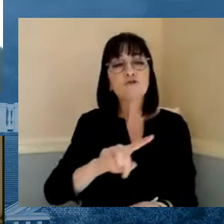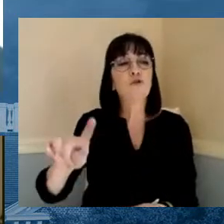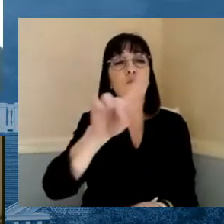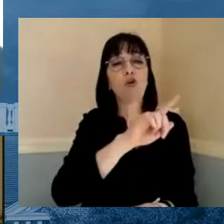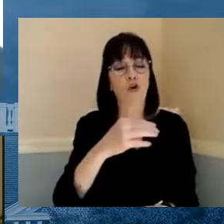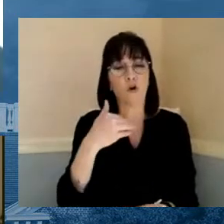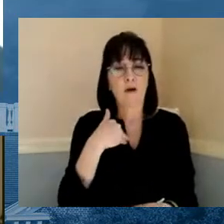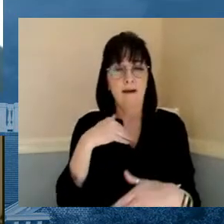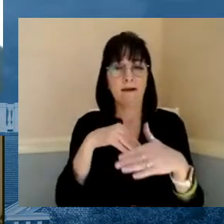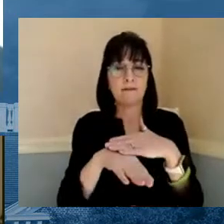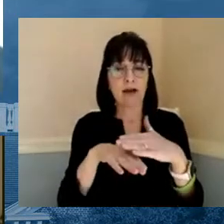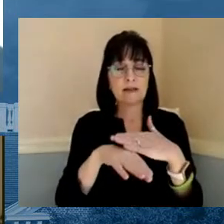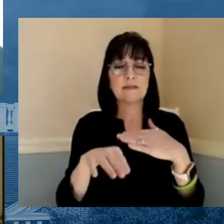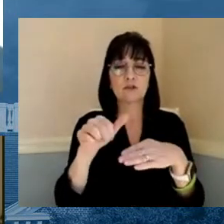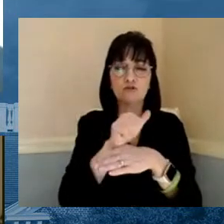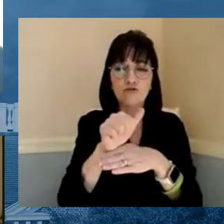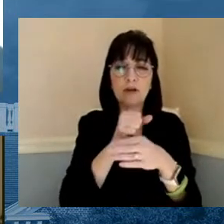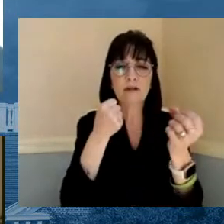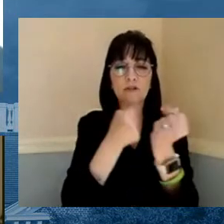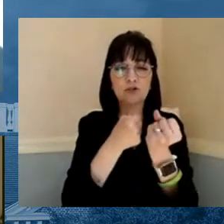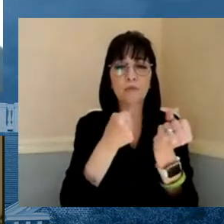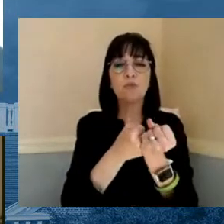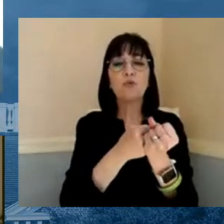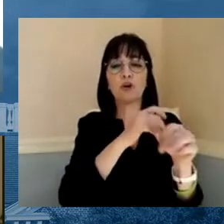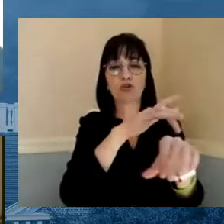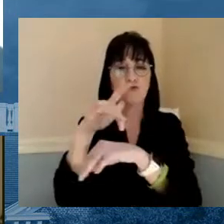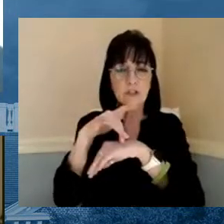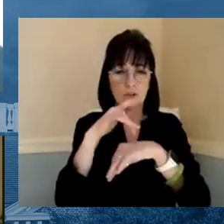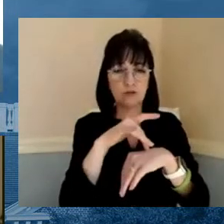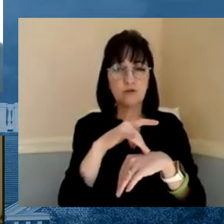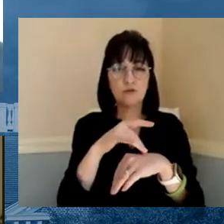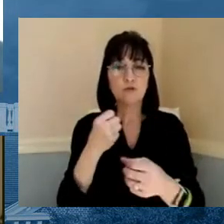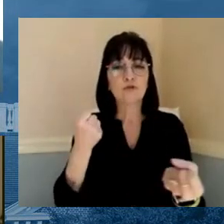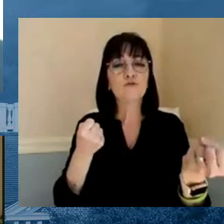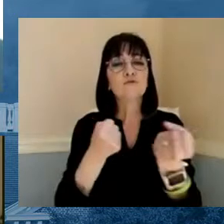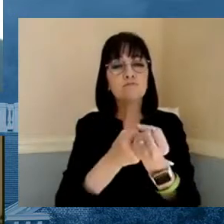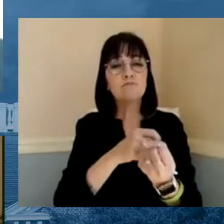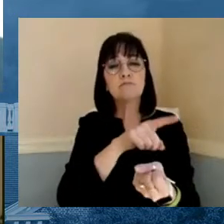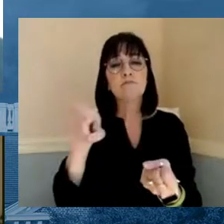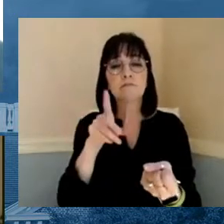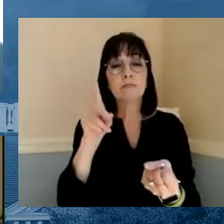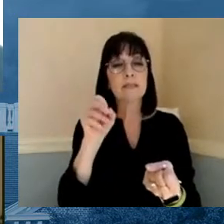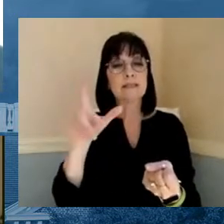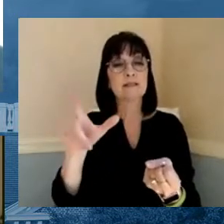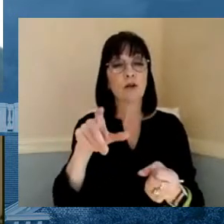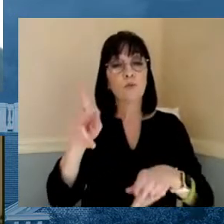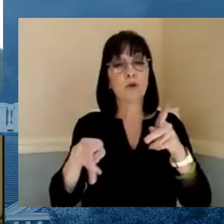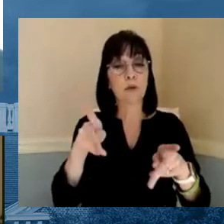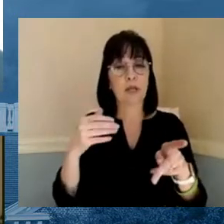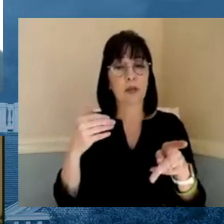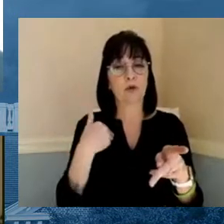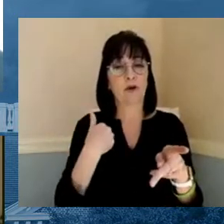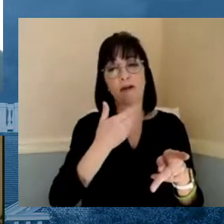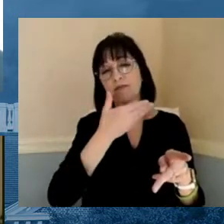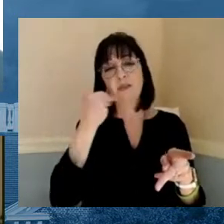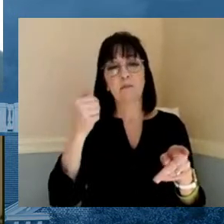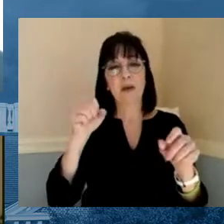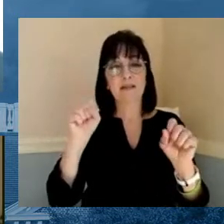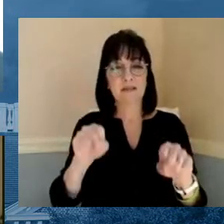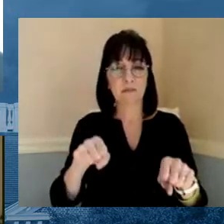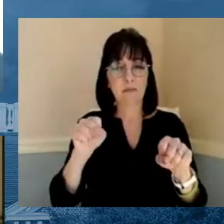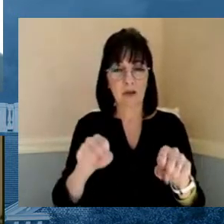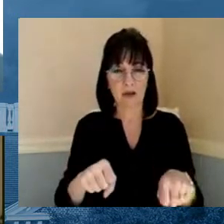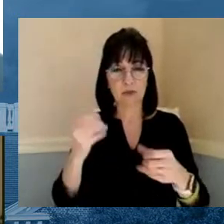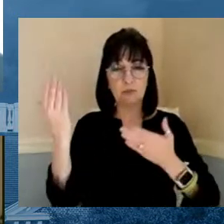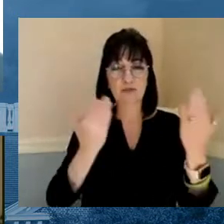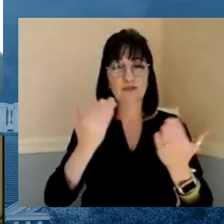support, training, and resources that will enable Delaware to provide the best possible services to individuals with autism